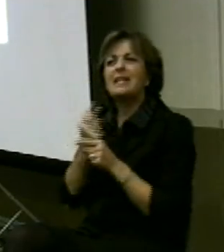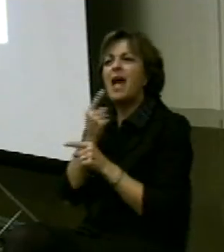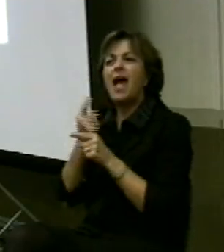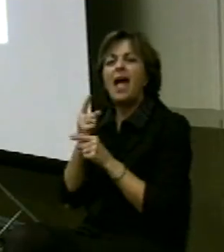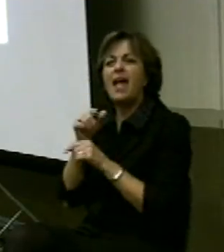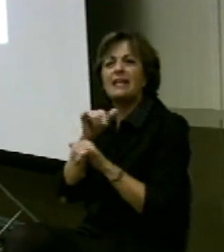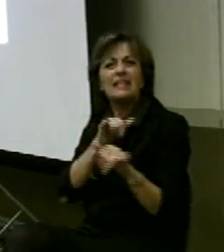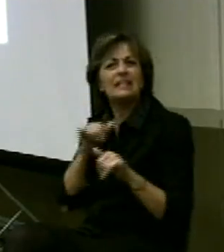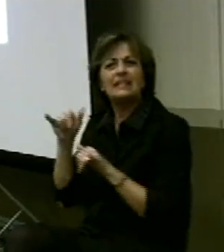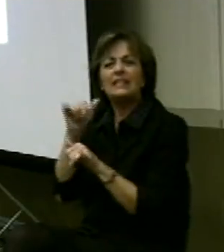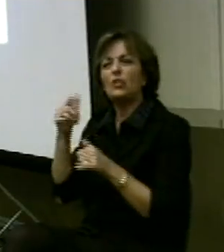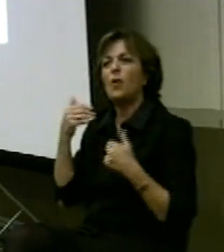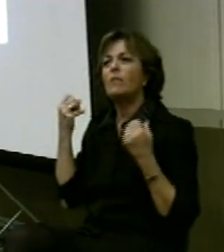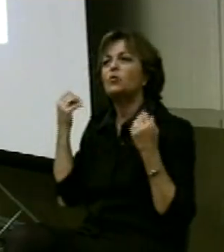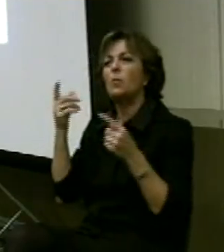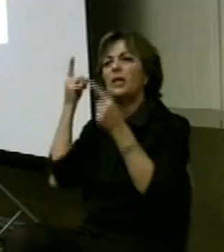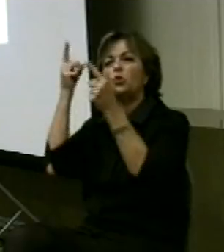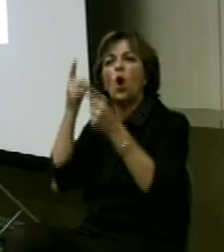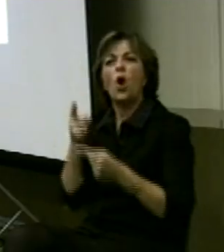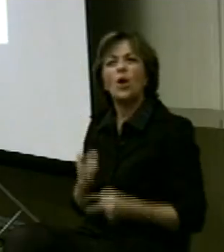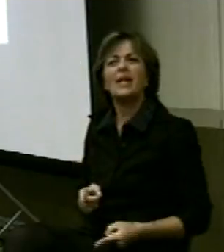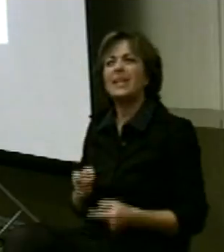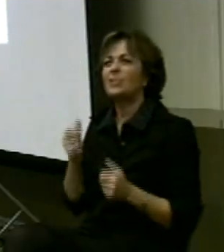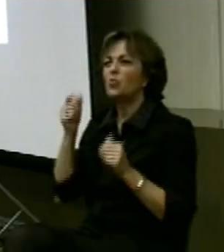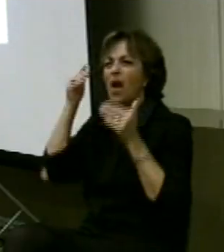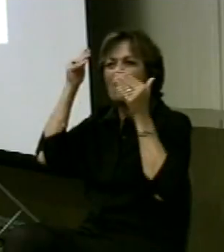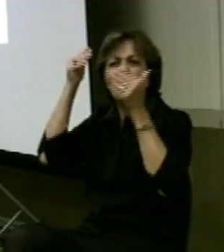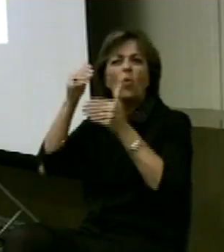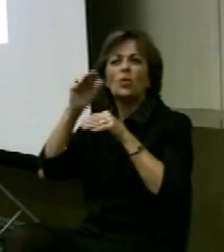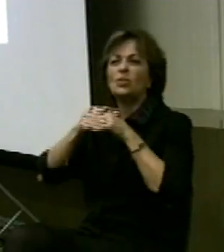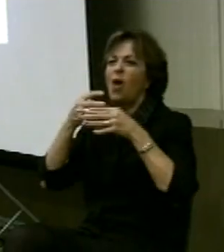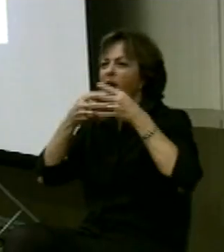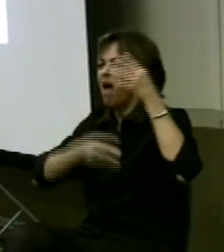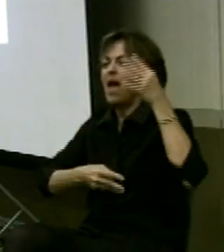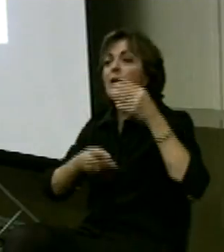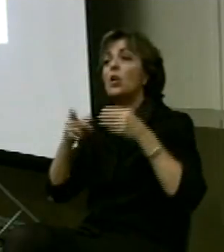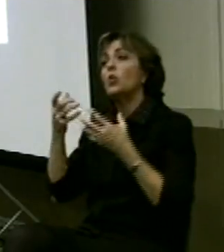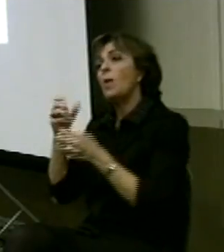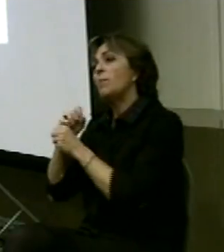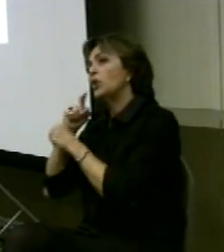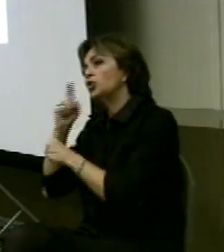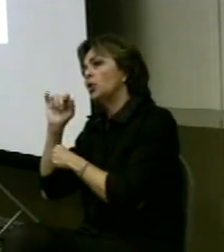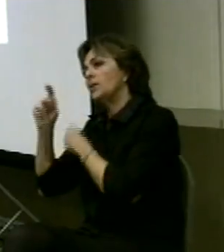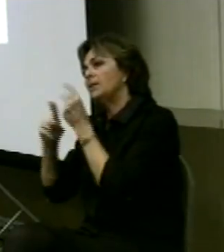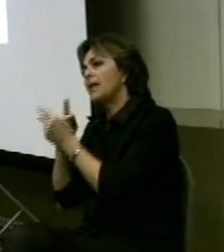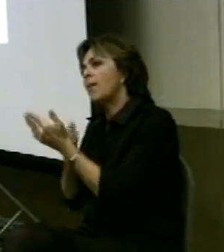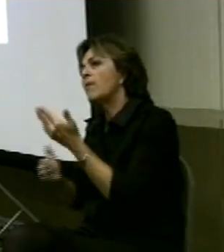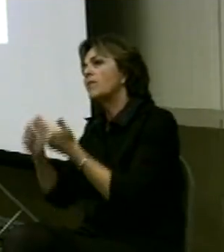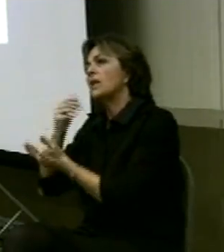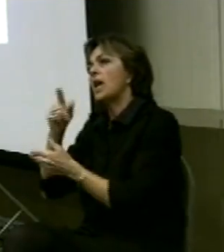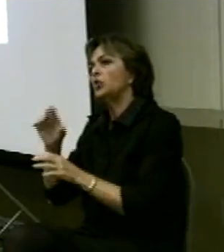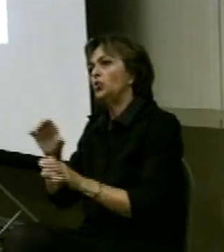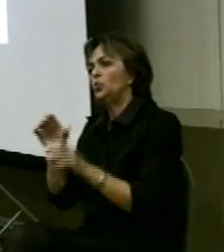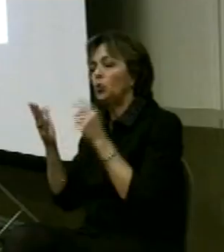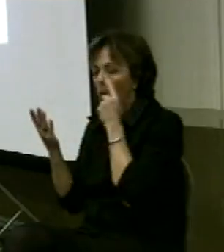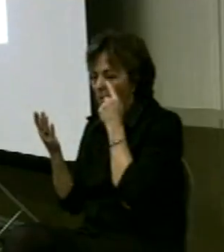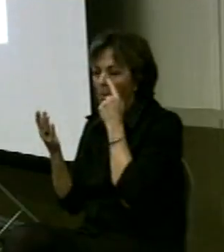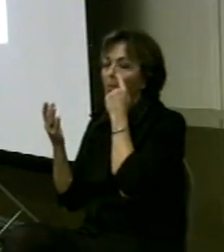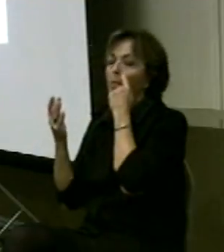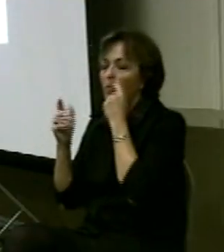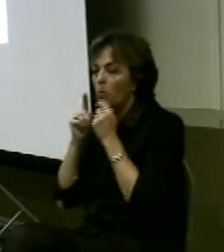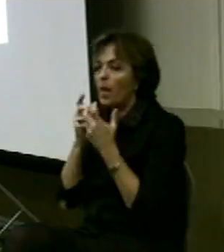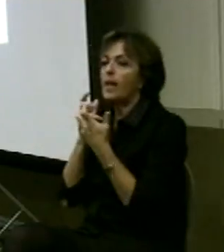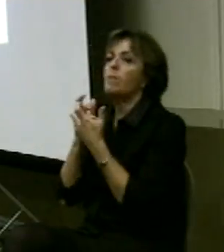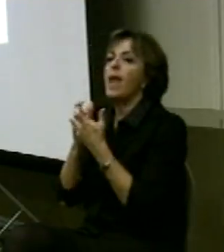many targets that you're trying to focus on. So really you want to make sure that the type of collection you're doing really